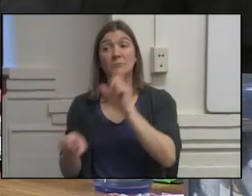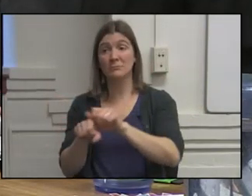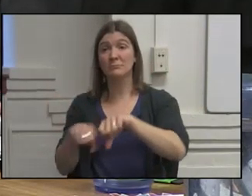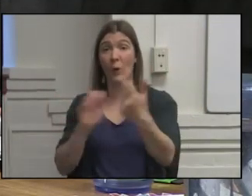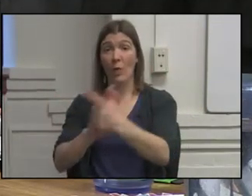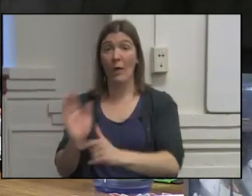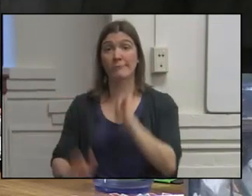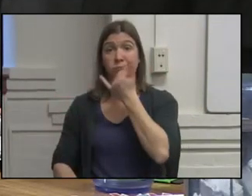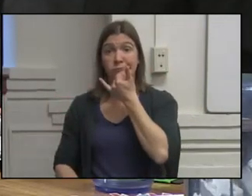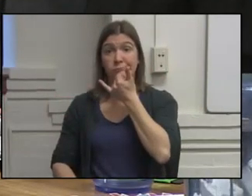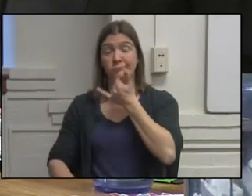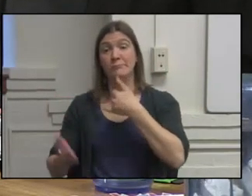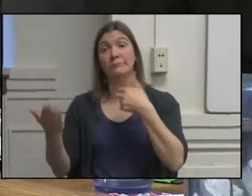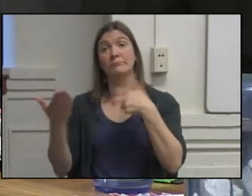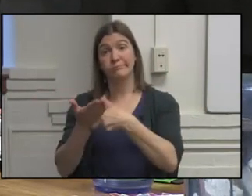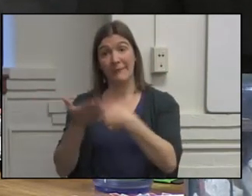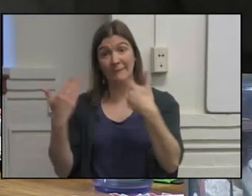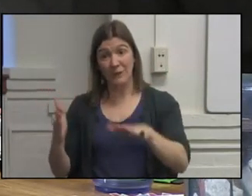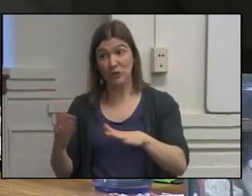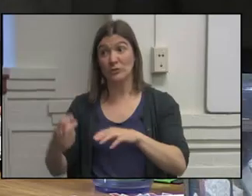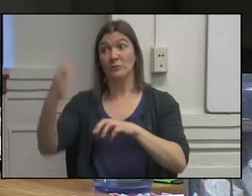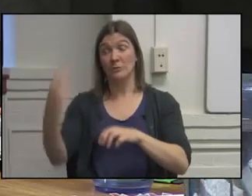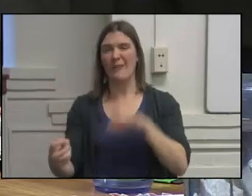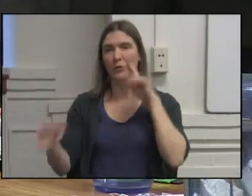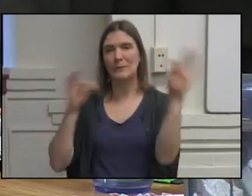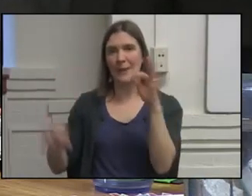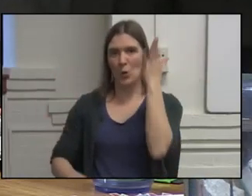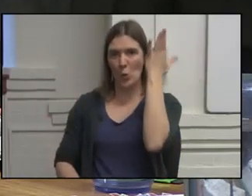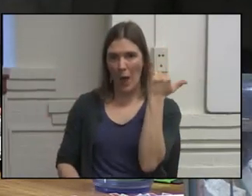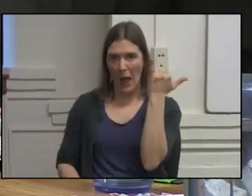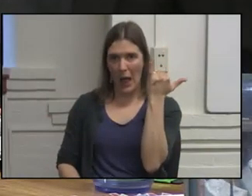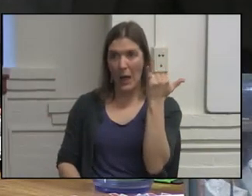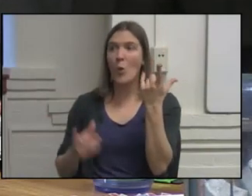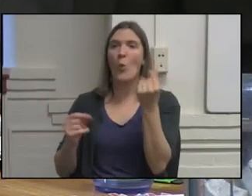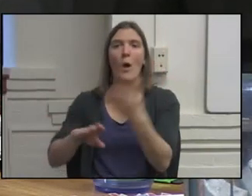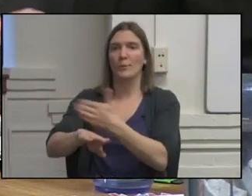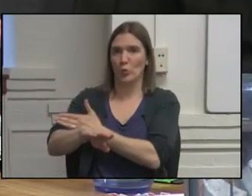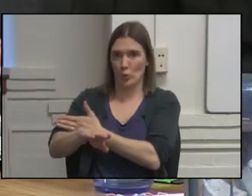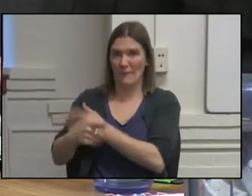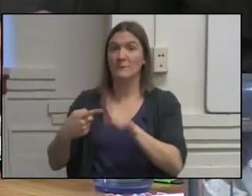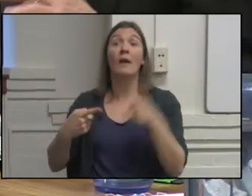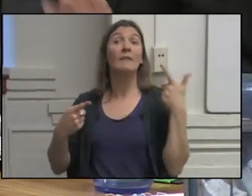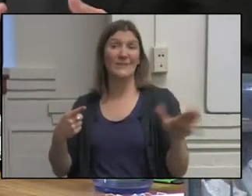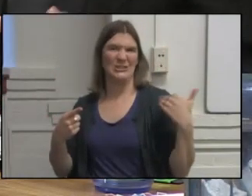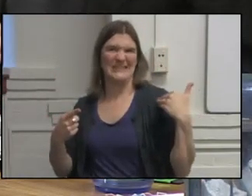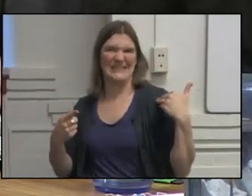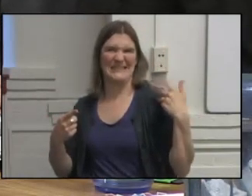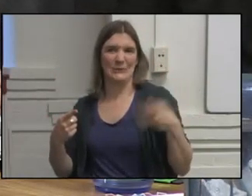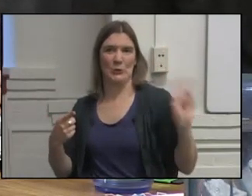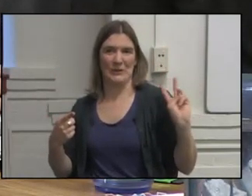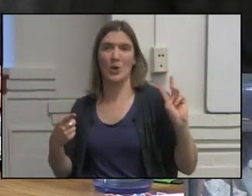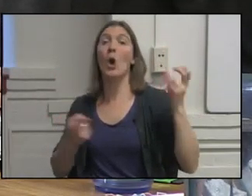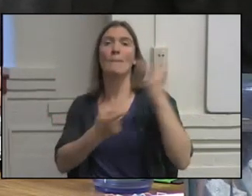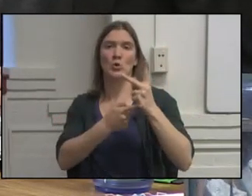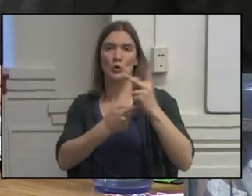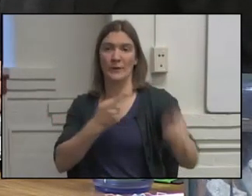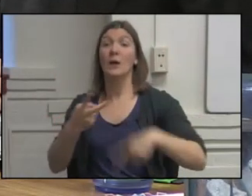violation citation during the year come and explain what had happened with that and the remedial action they had taken. That happened, and that one has been approved as